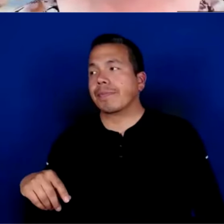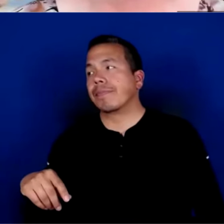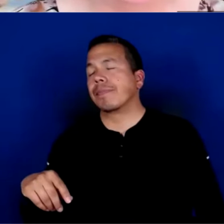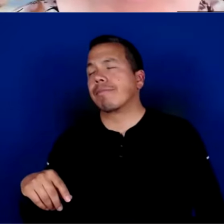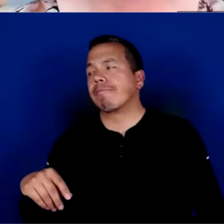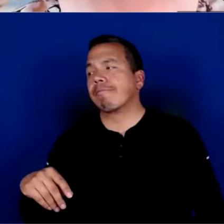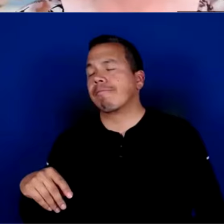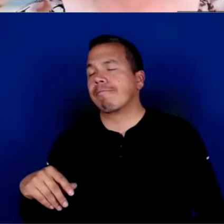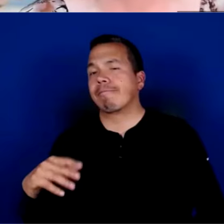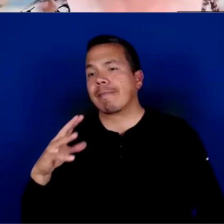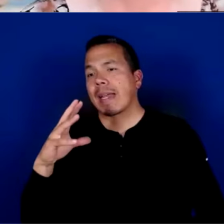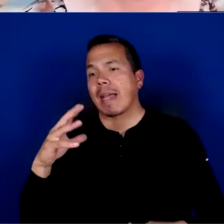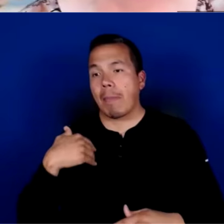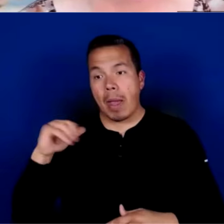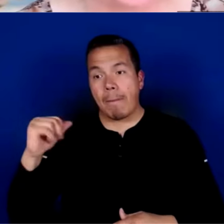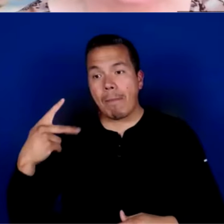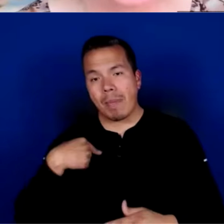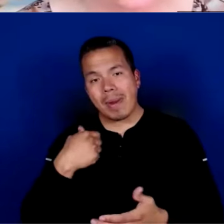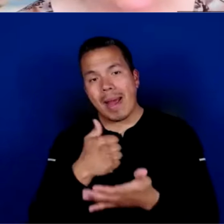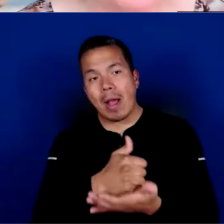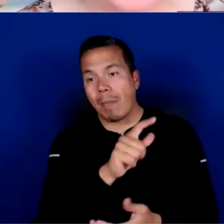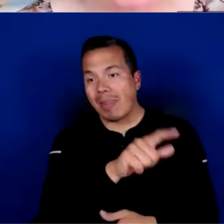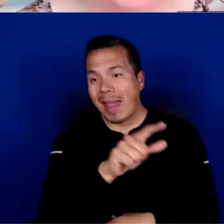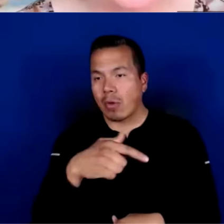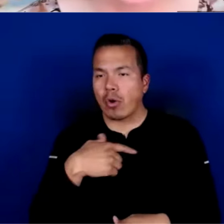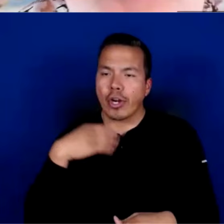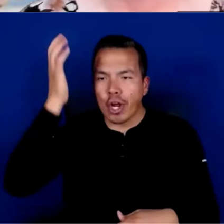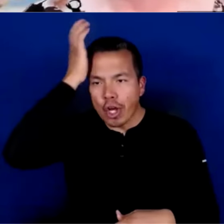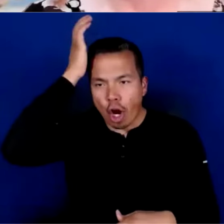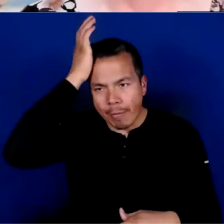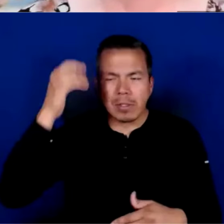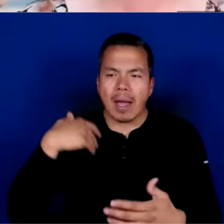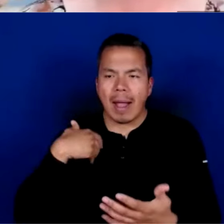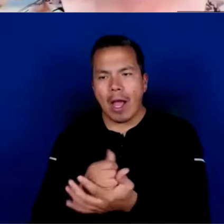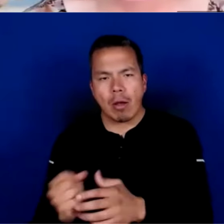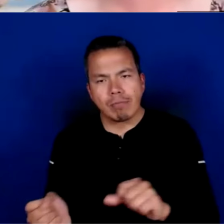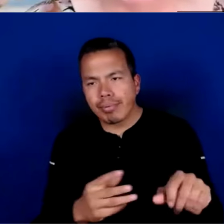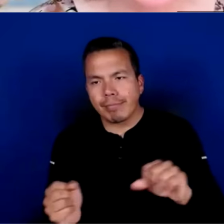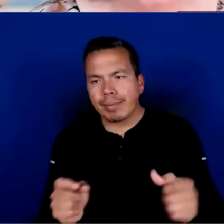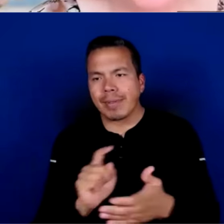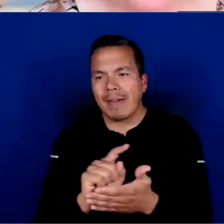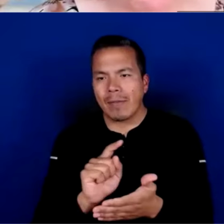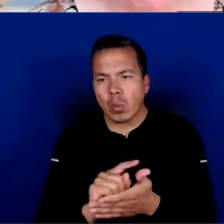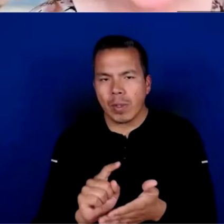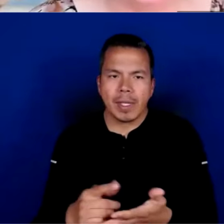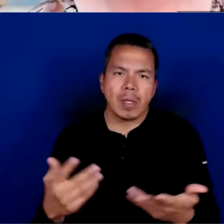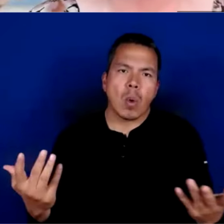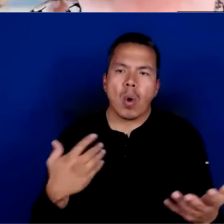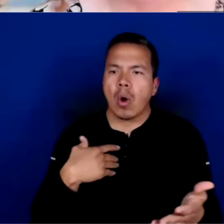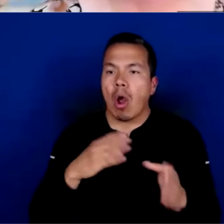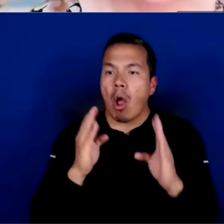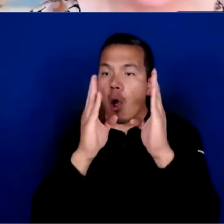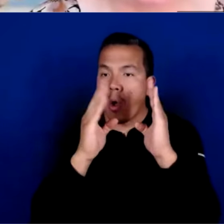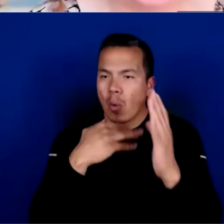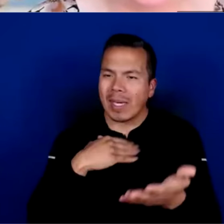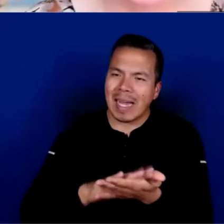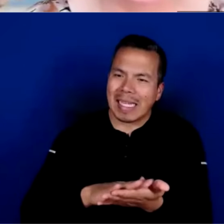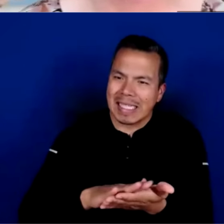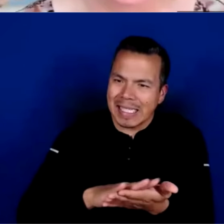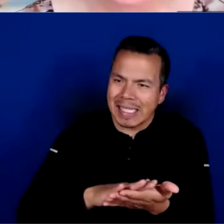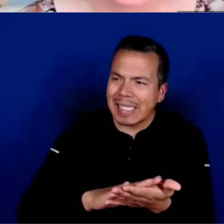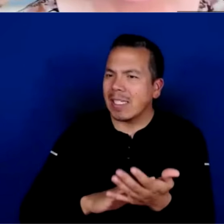I help out my landlord by taking the garbage out to the curb every week, and once a week I vacuum the hallways and I dust the